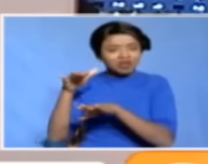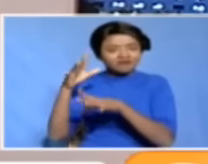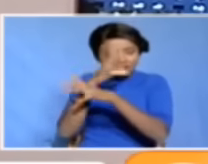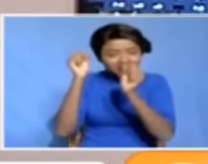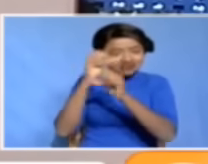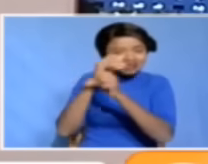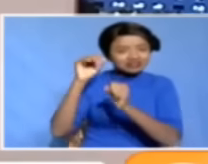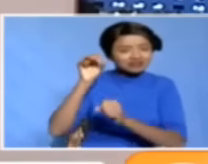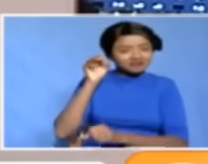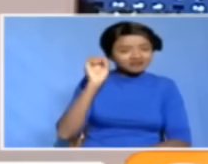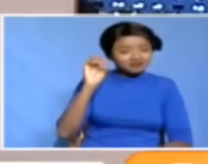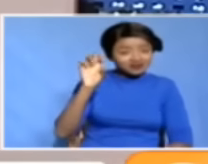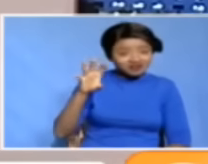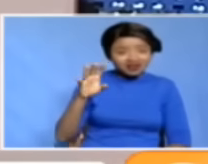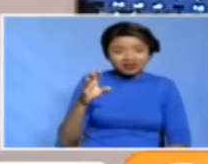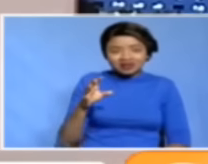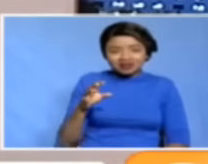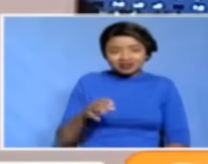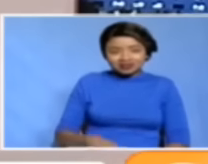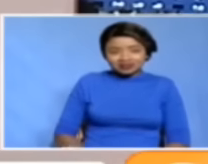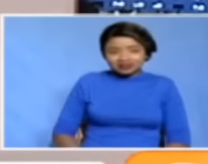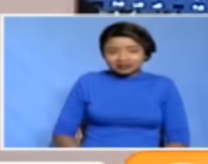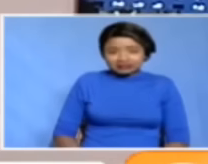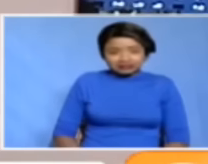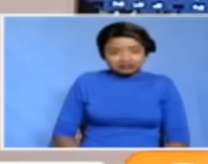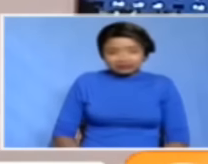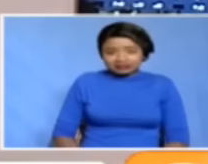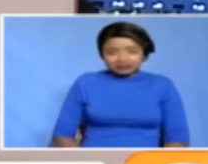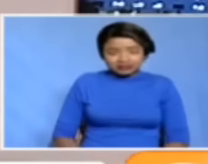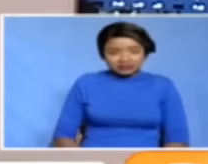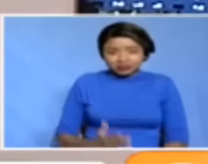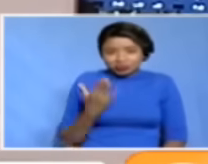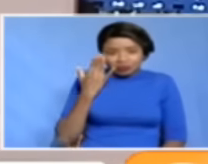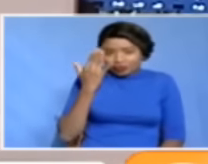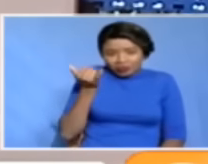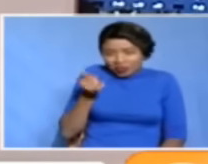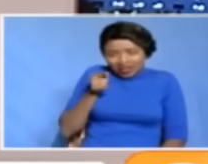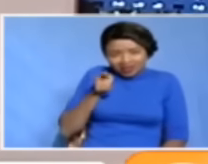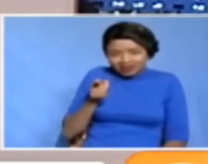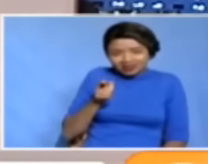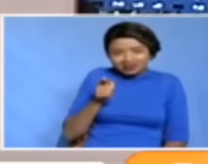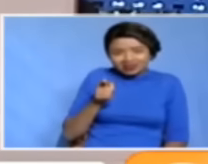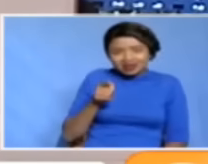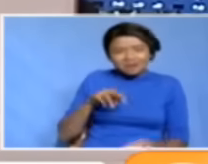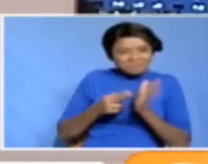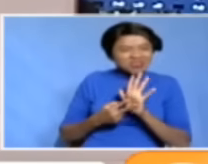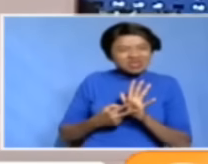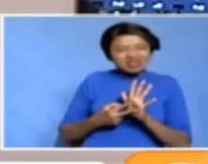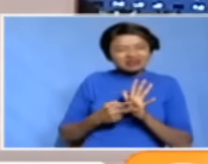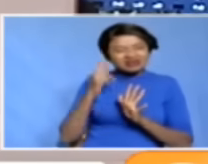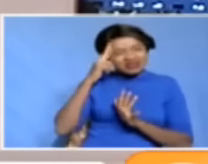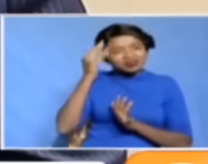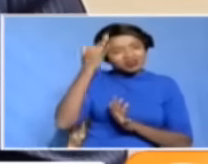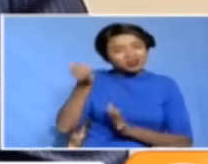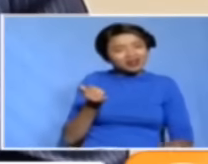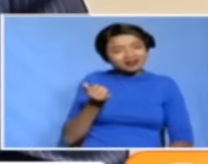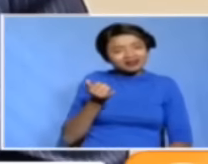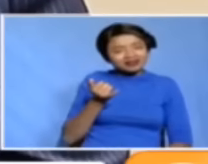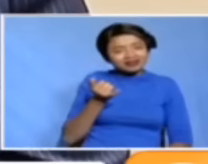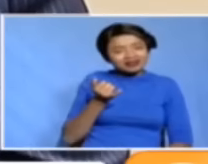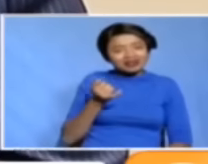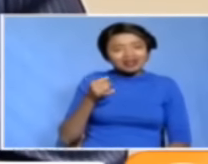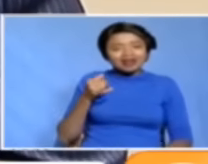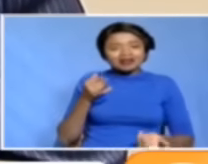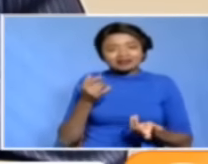Ruto does not vie. So why exactly? Is it because he said the deputy president cannot vie? No. Is it because you